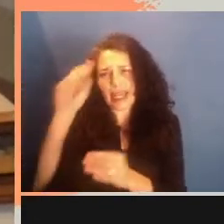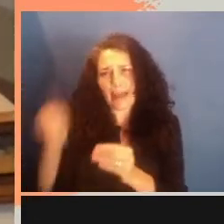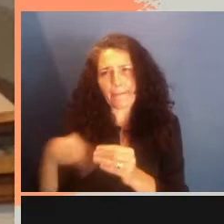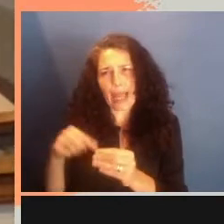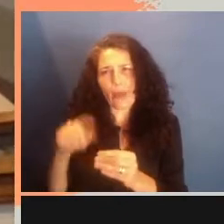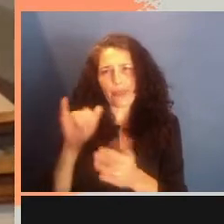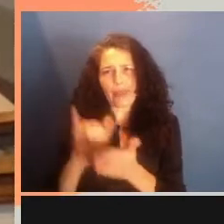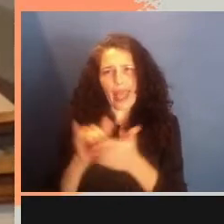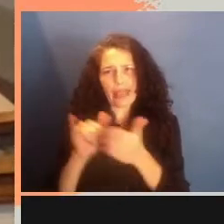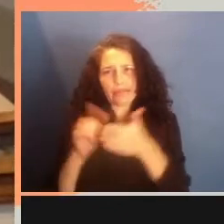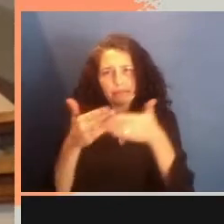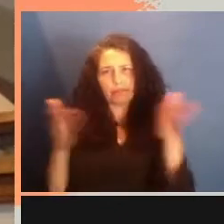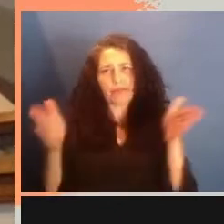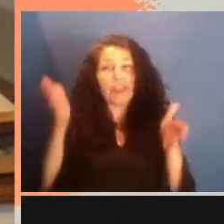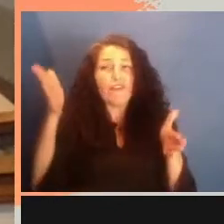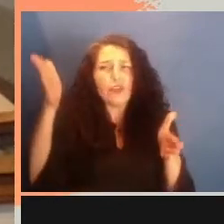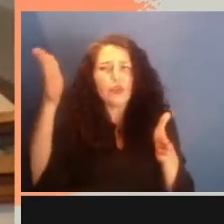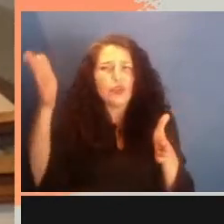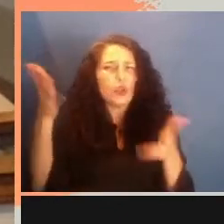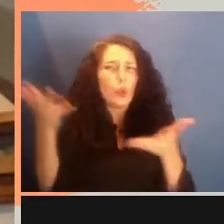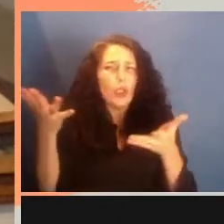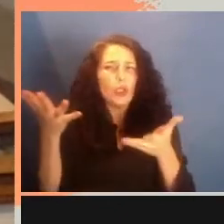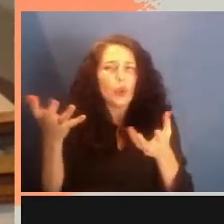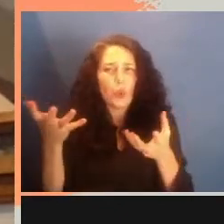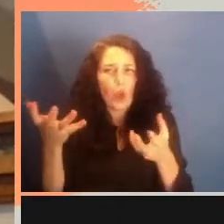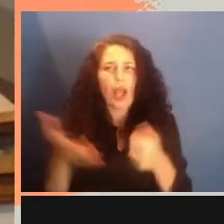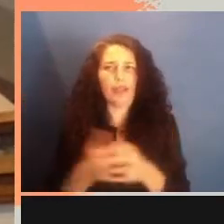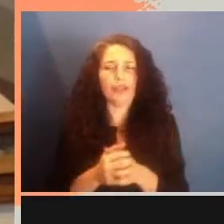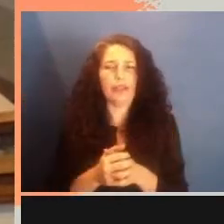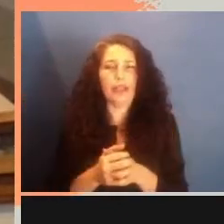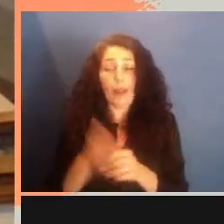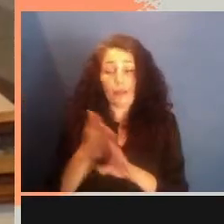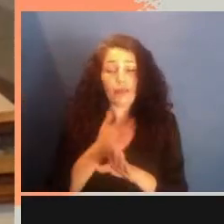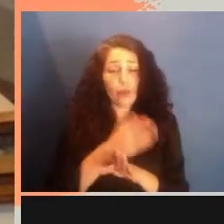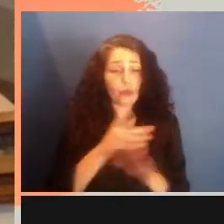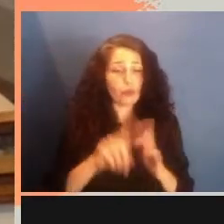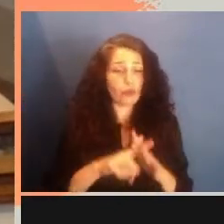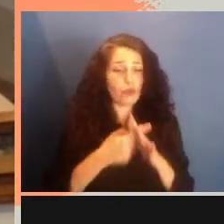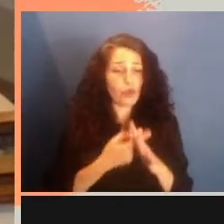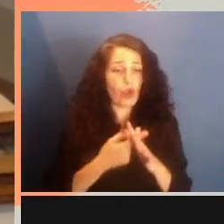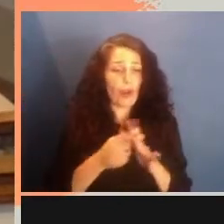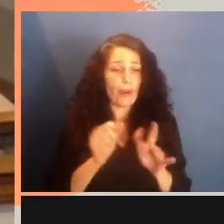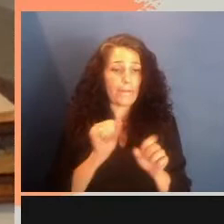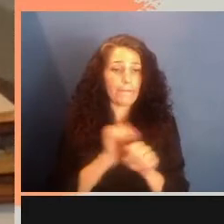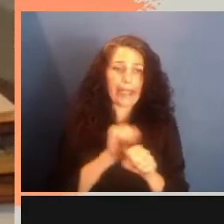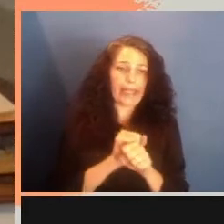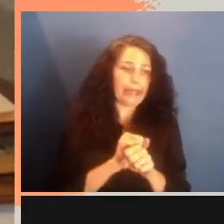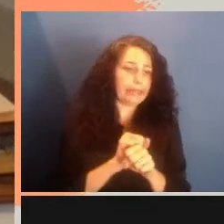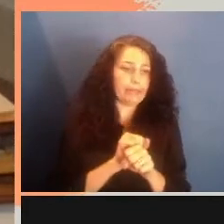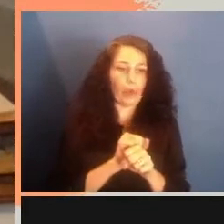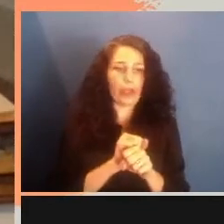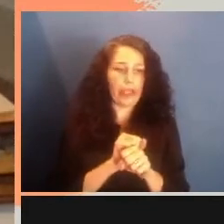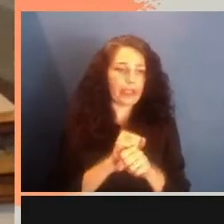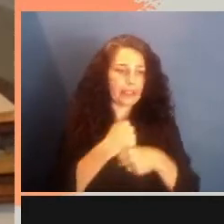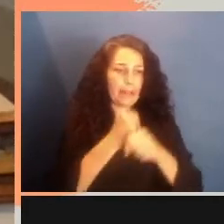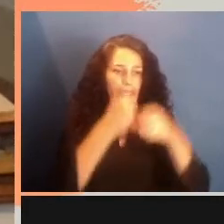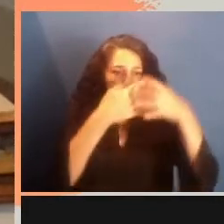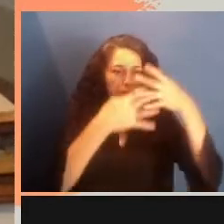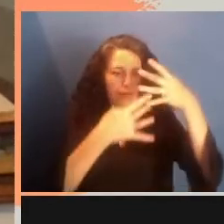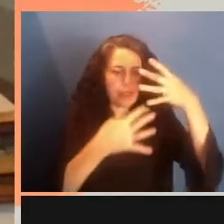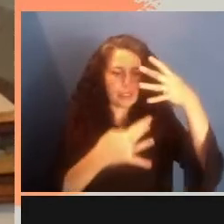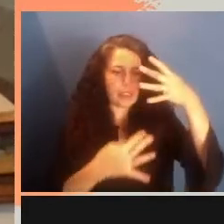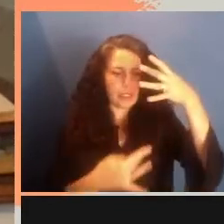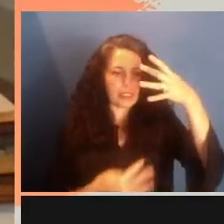very broadly before you start making tactical lists of advocacy and policy